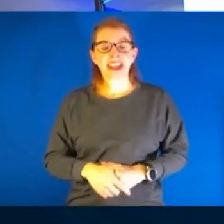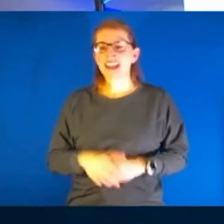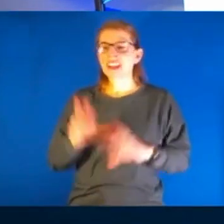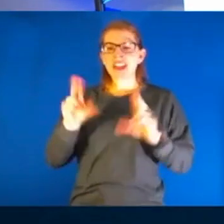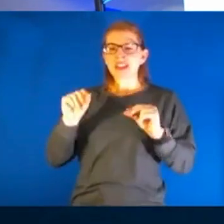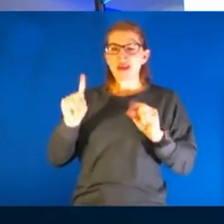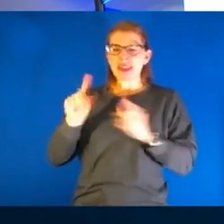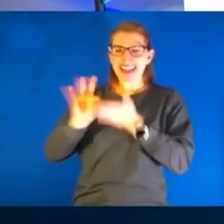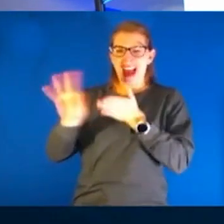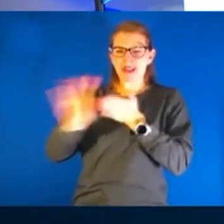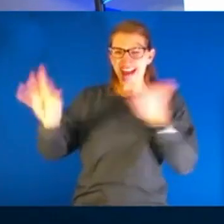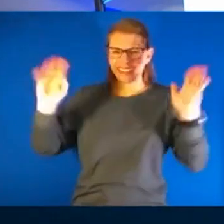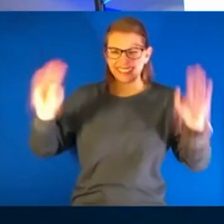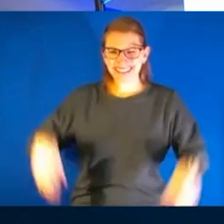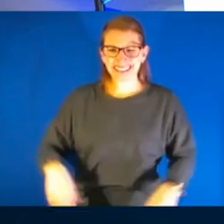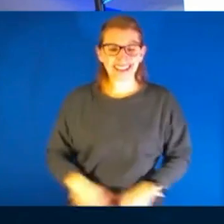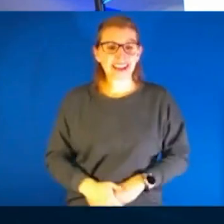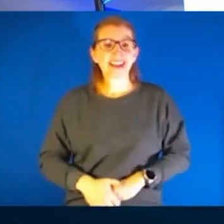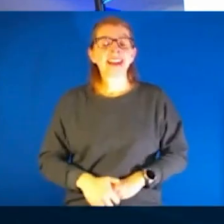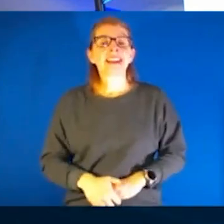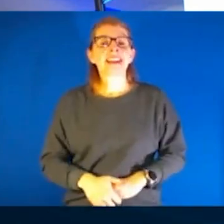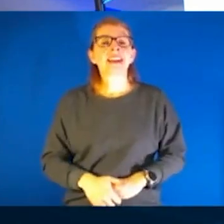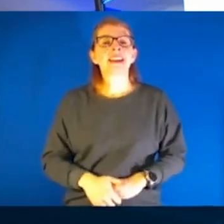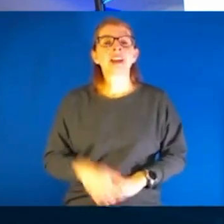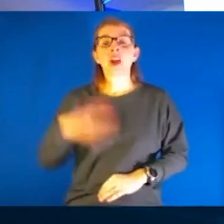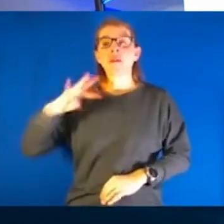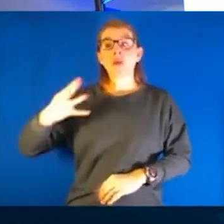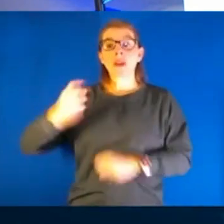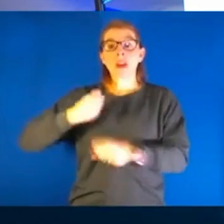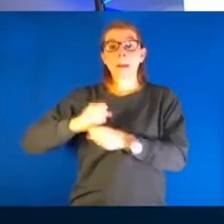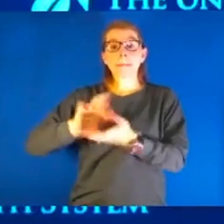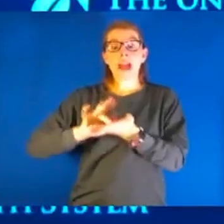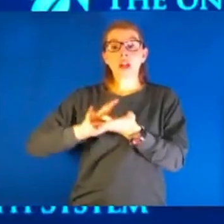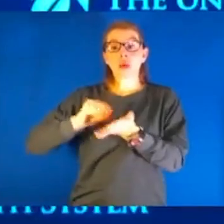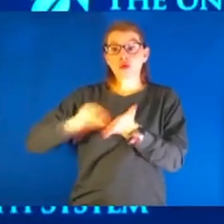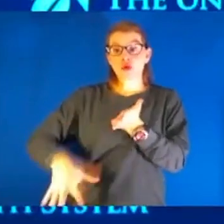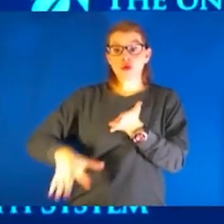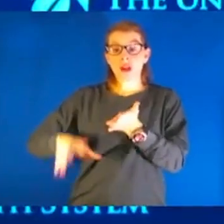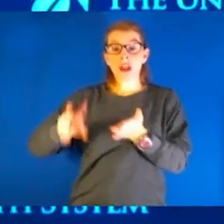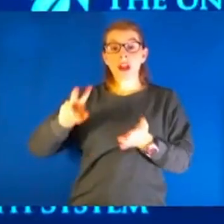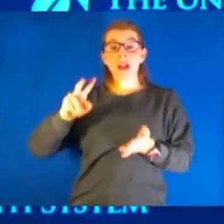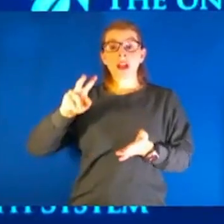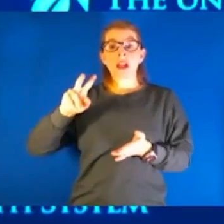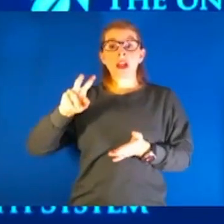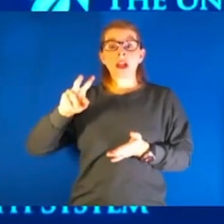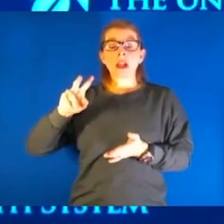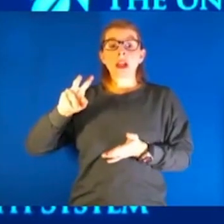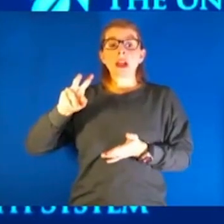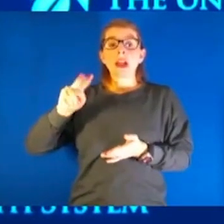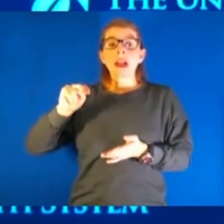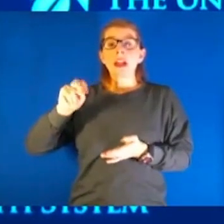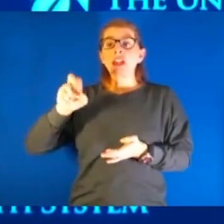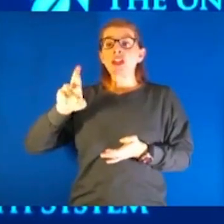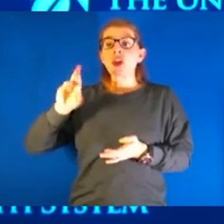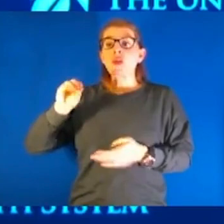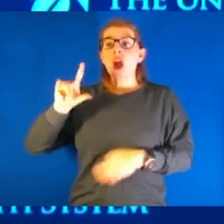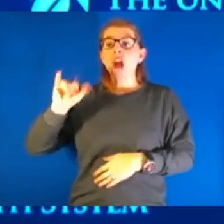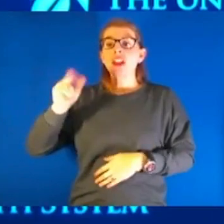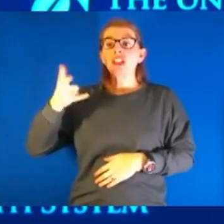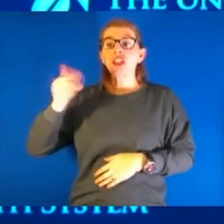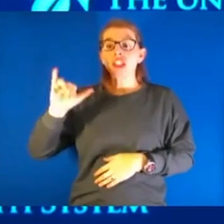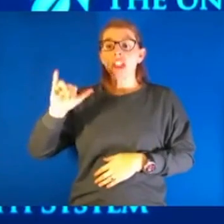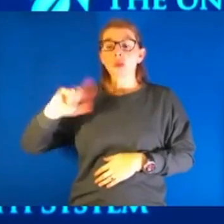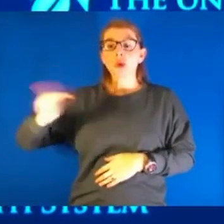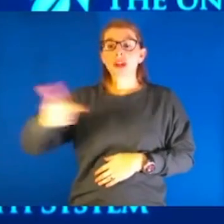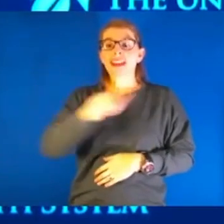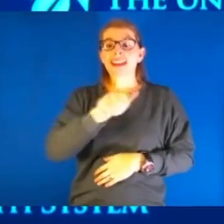I remember as a fourth-year medical student doing a neurology rotation. And it would have been in